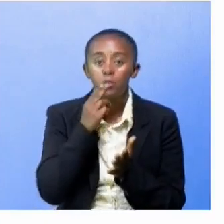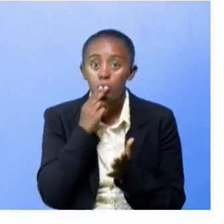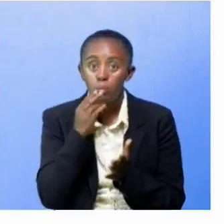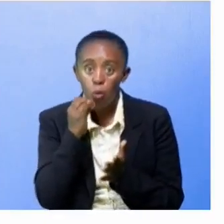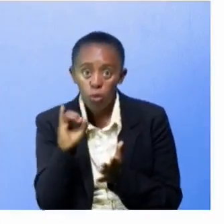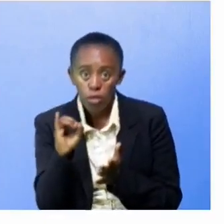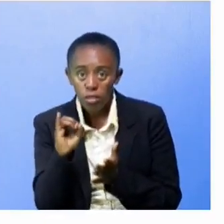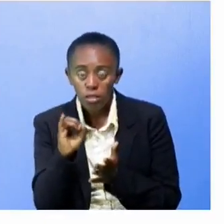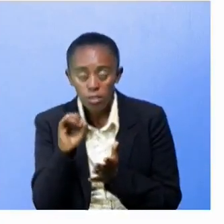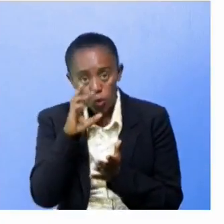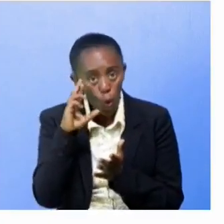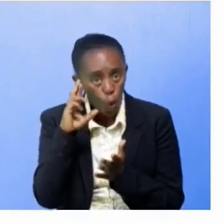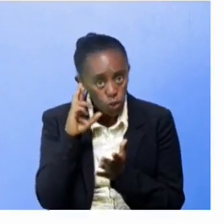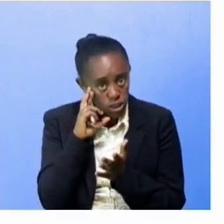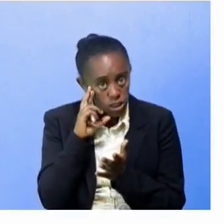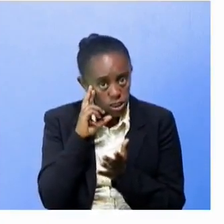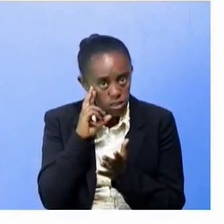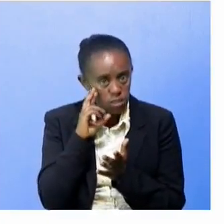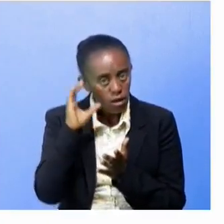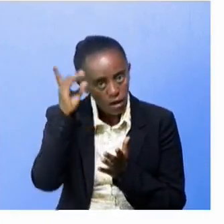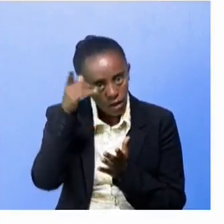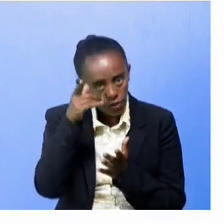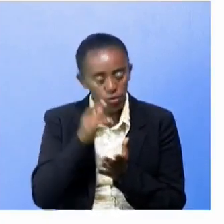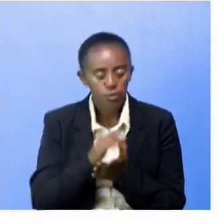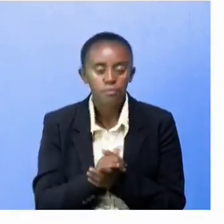smoking causes cancer.